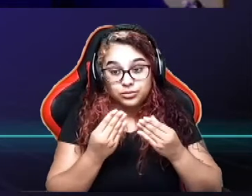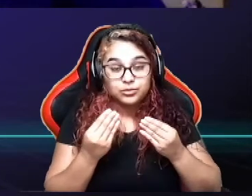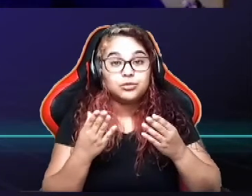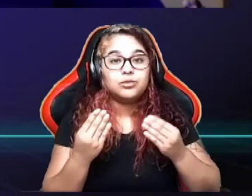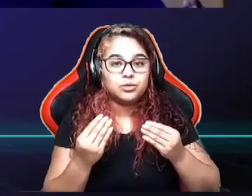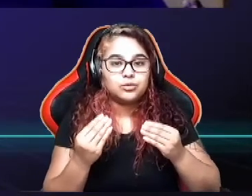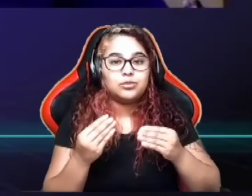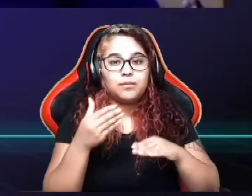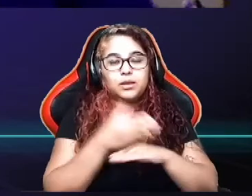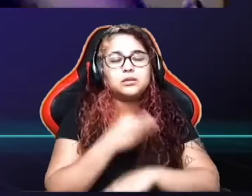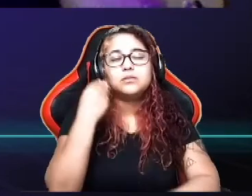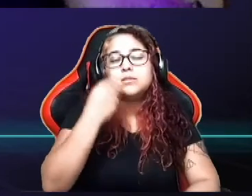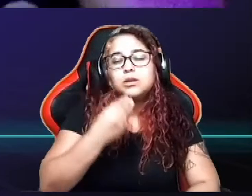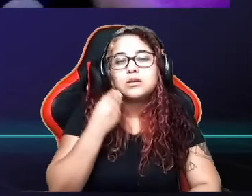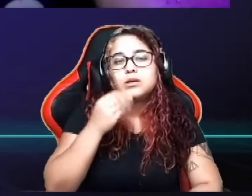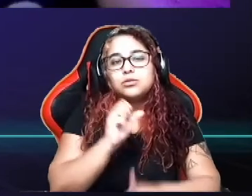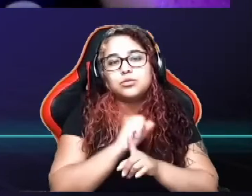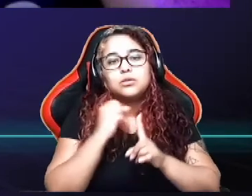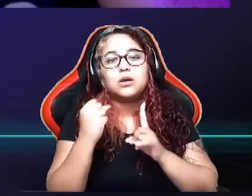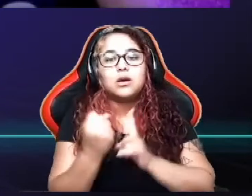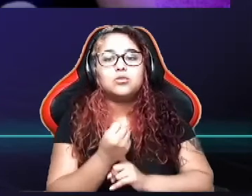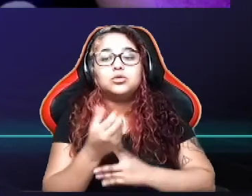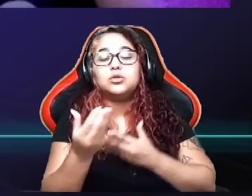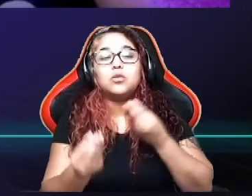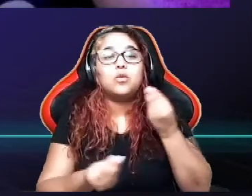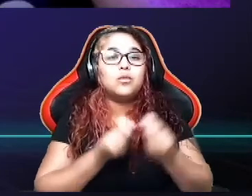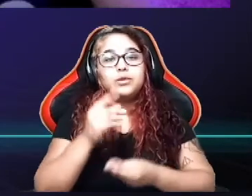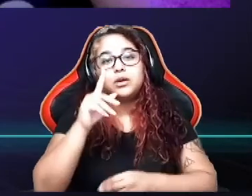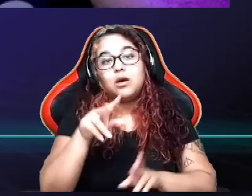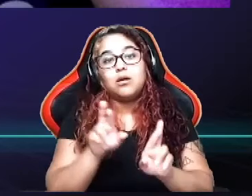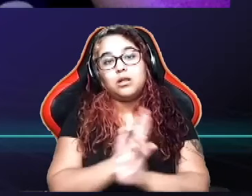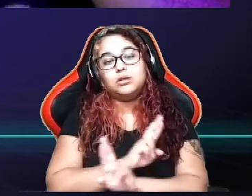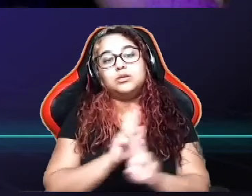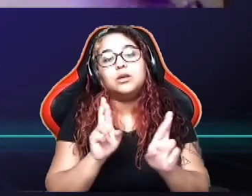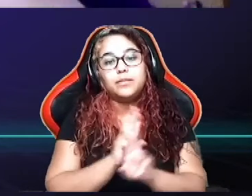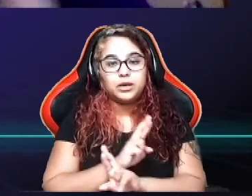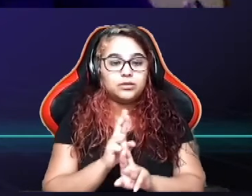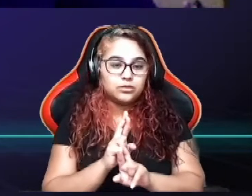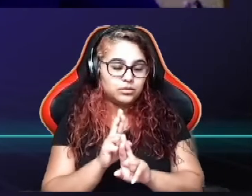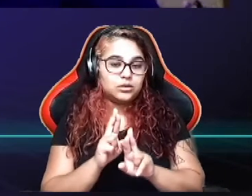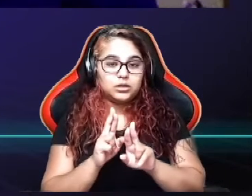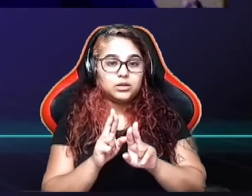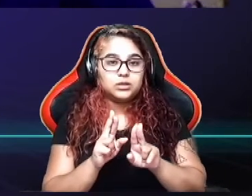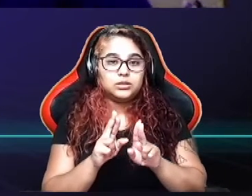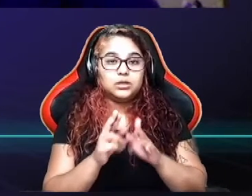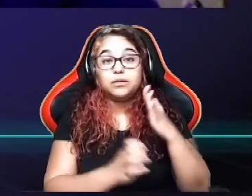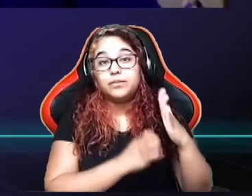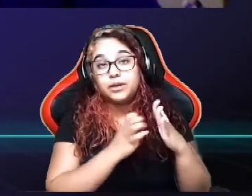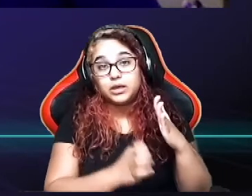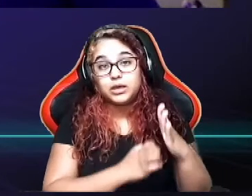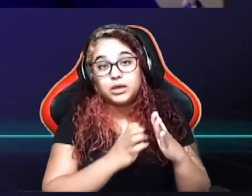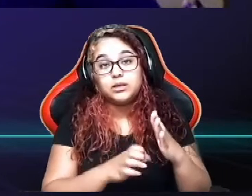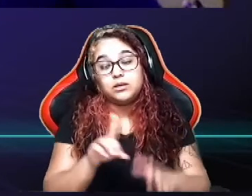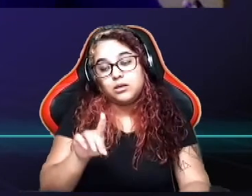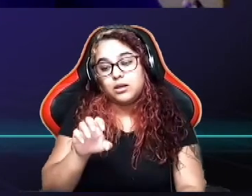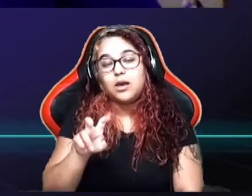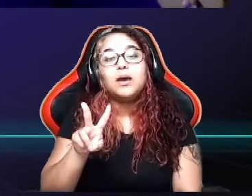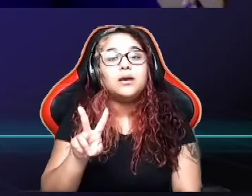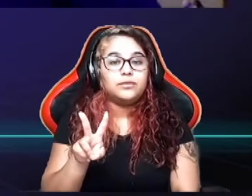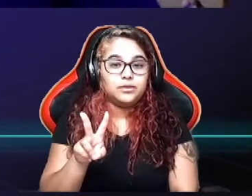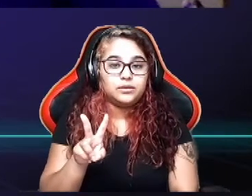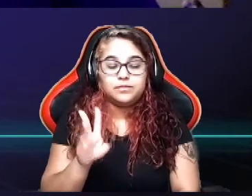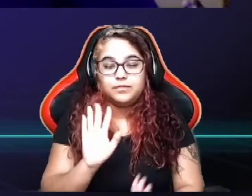we started going into social experience and creating that relationship between